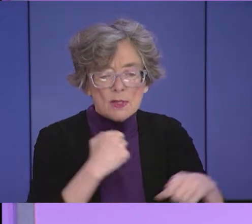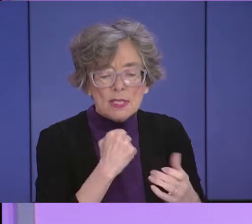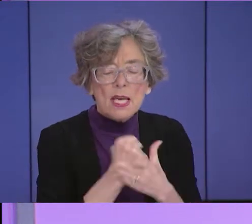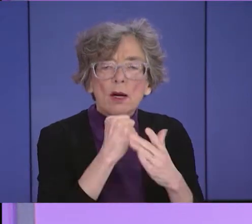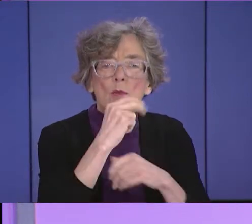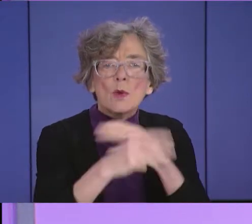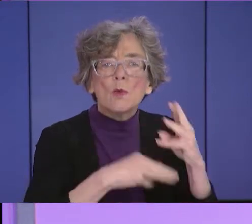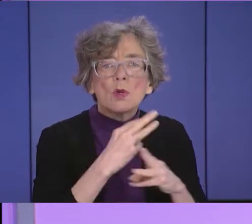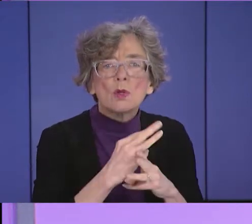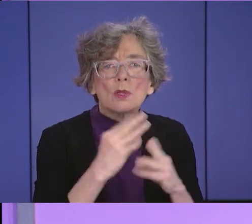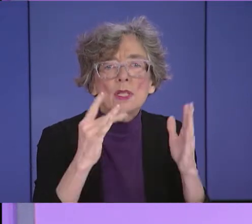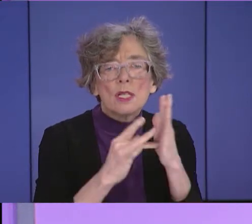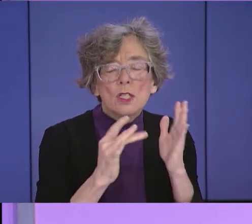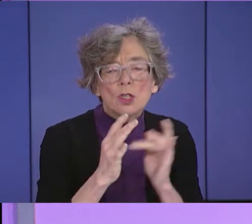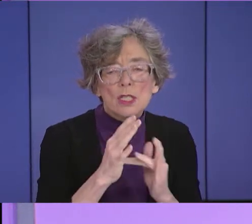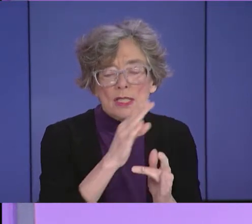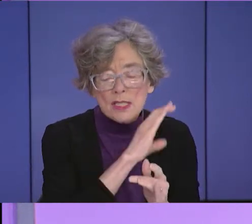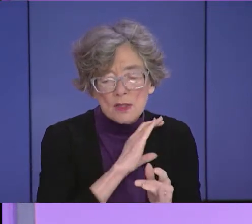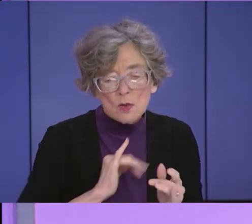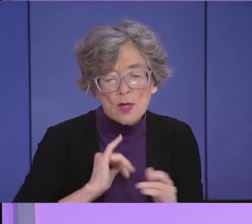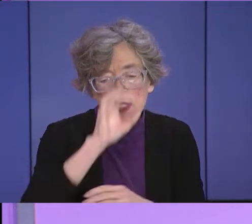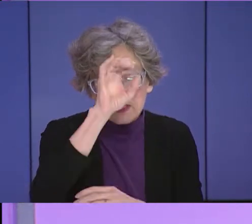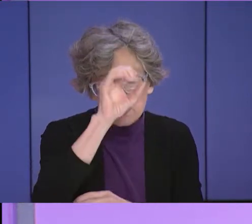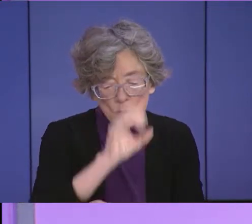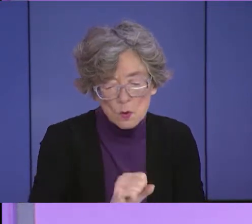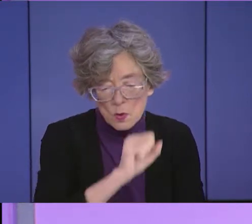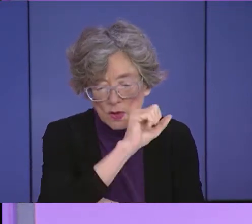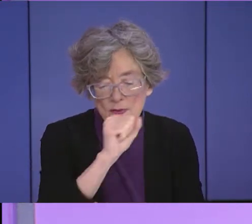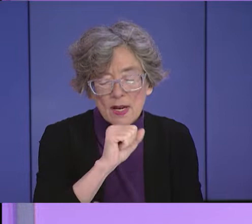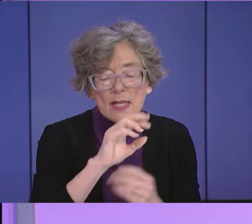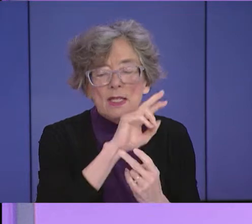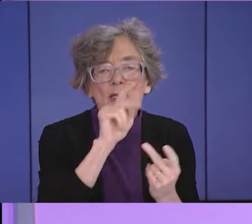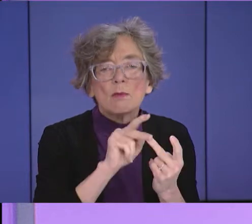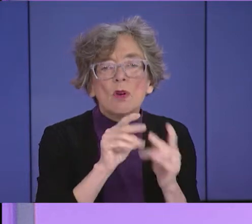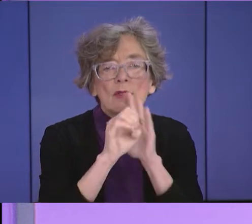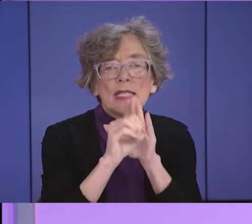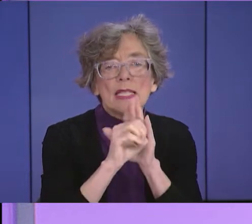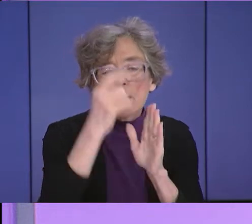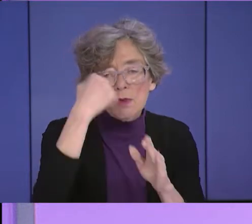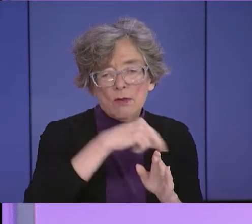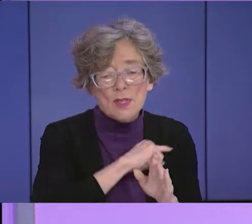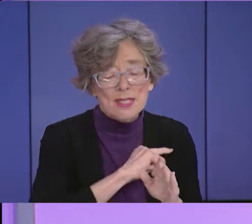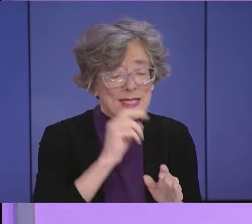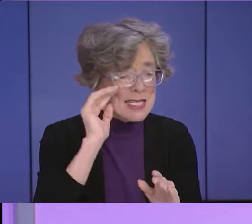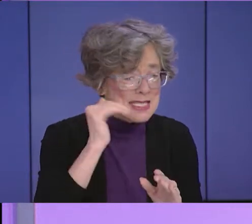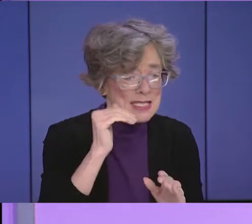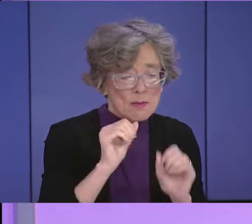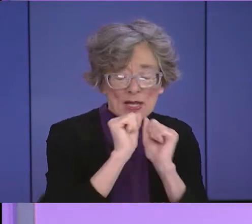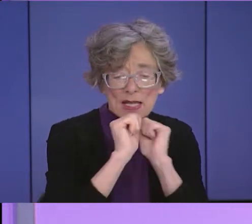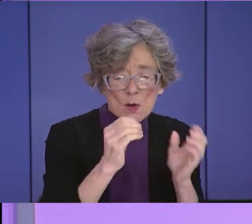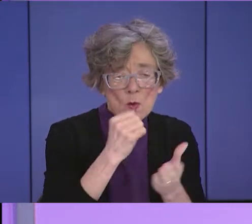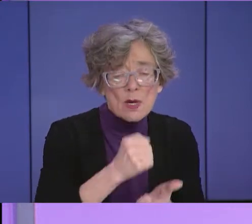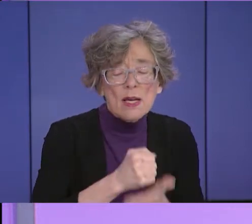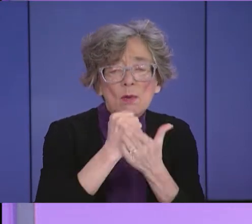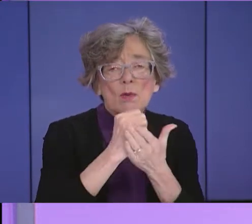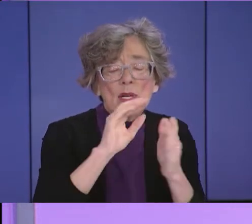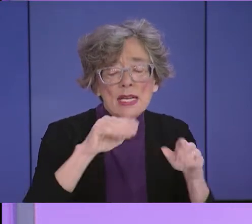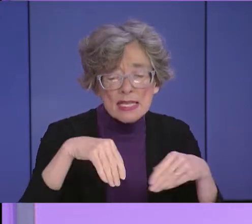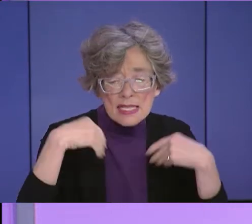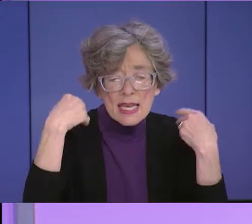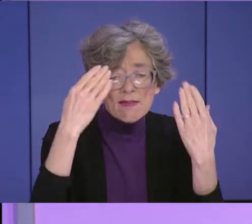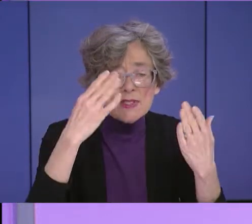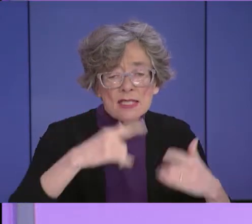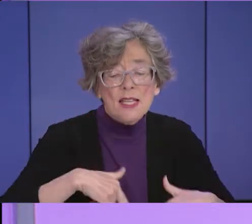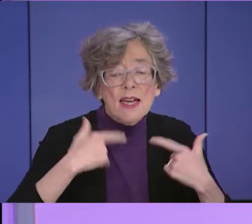Christ crucified is the perfect model for us. He looked helpless, truly giving his life up, and in that offered